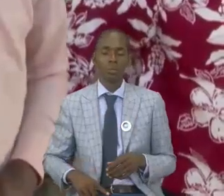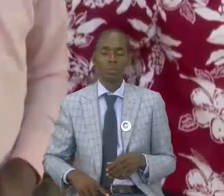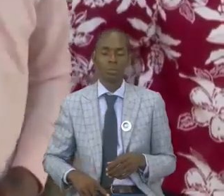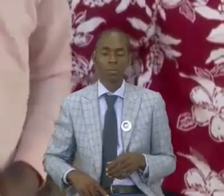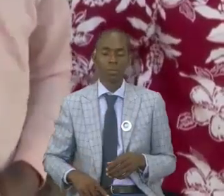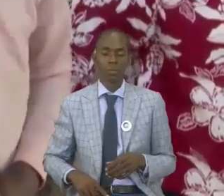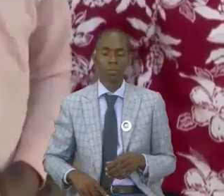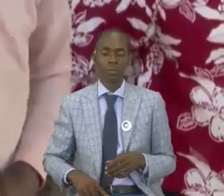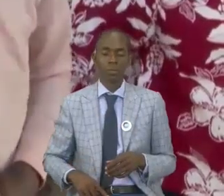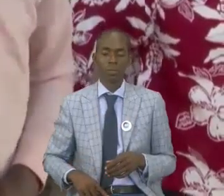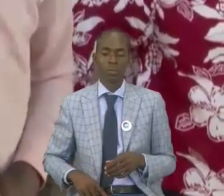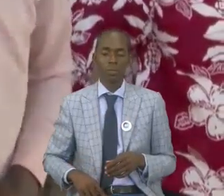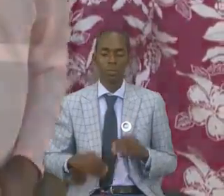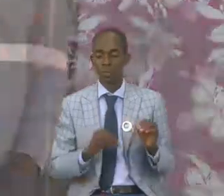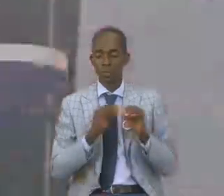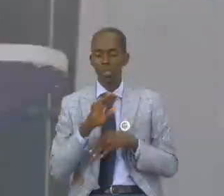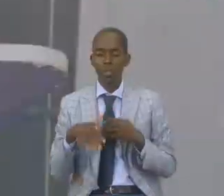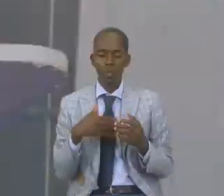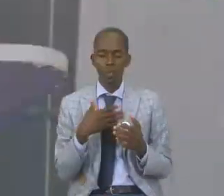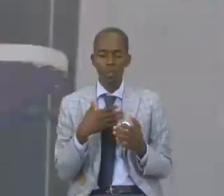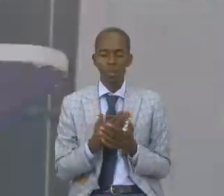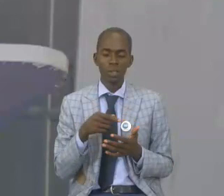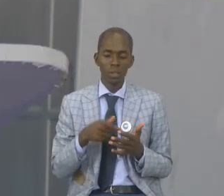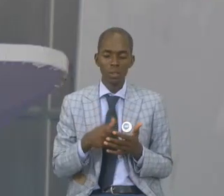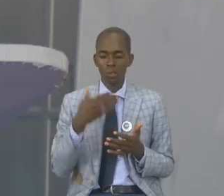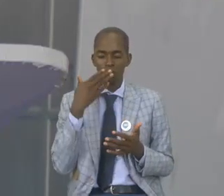Put all these qualities in my life.